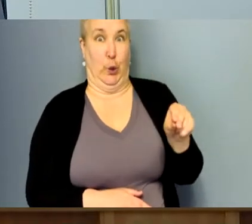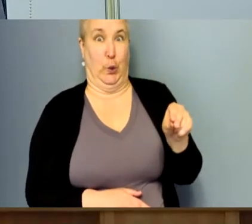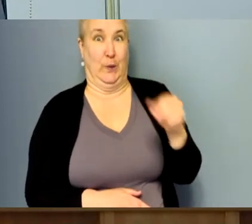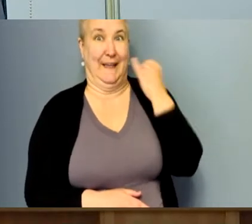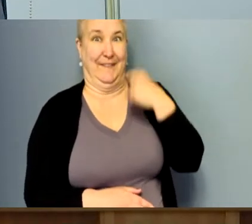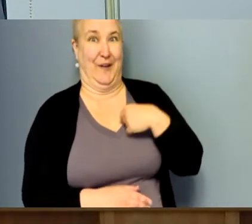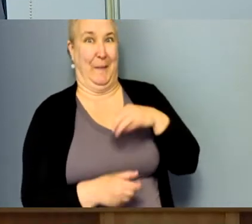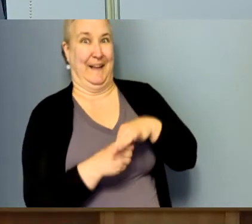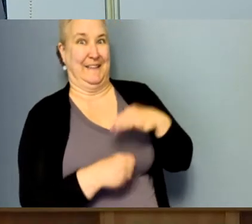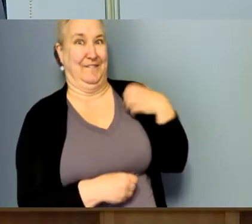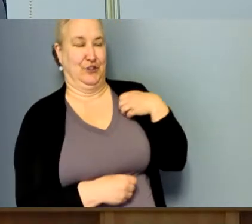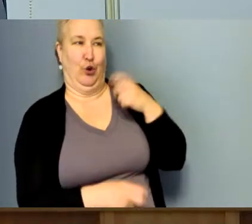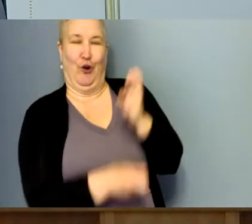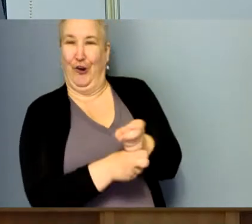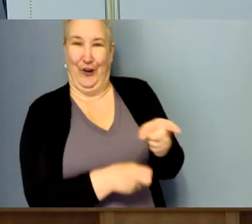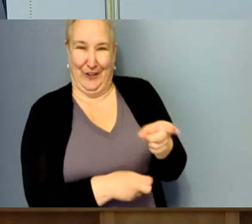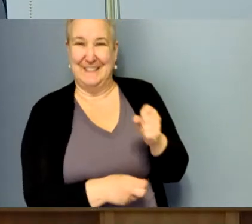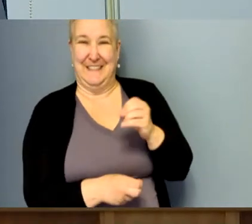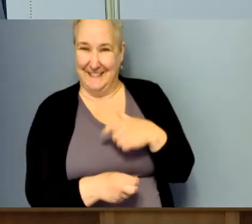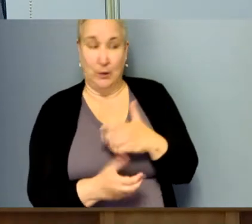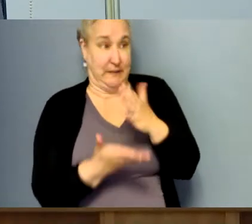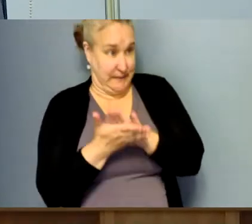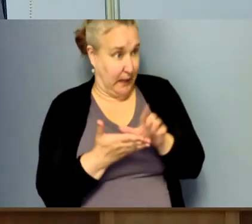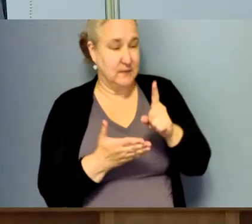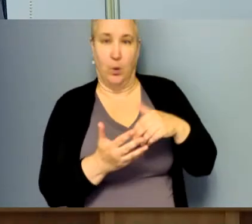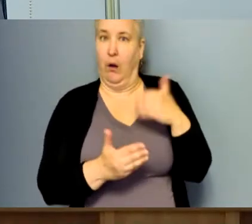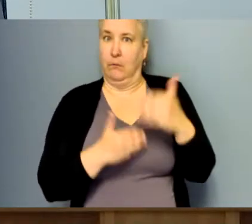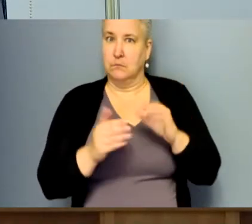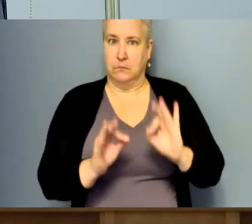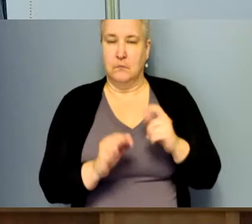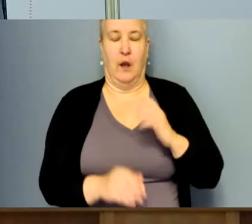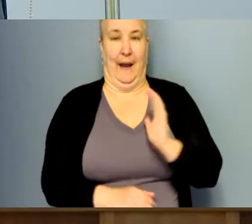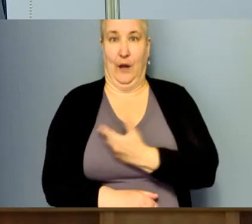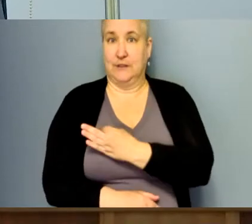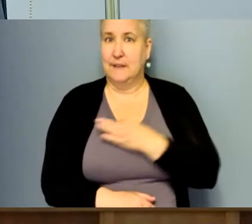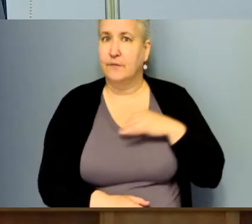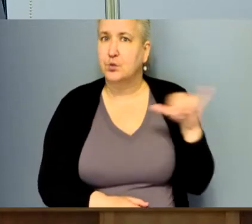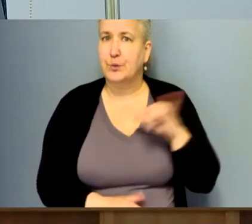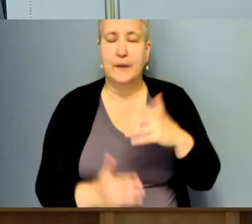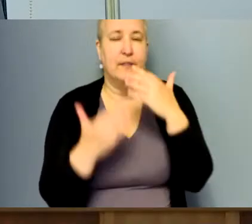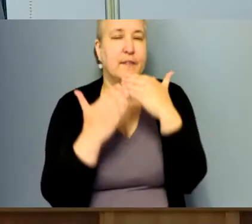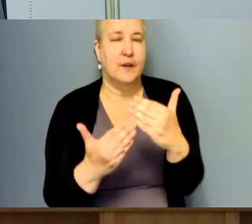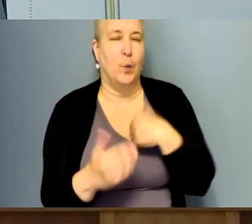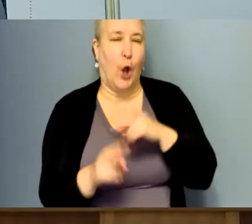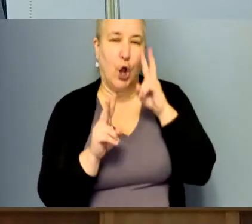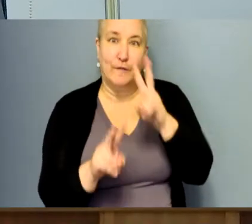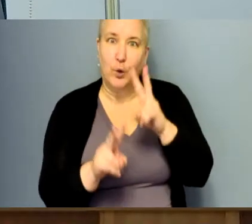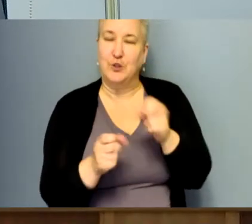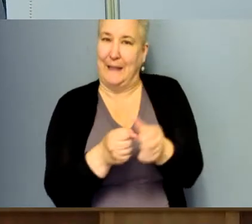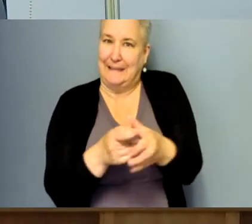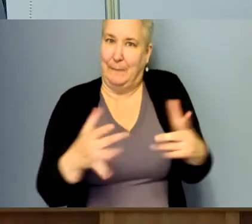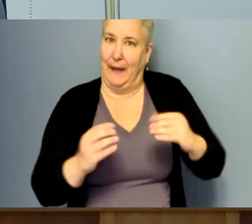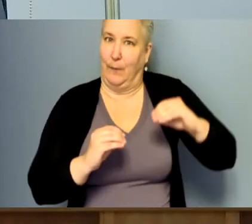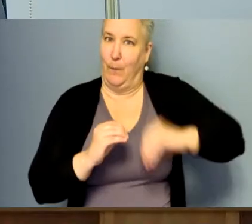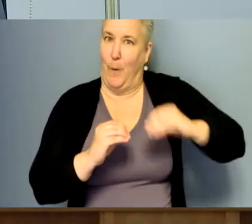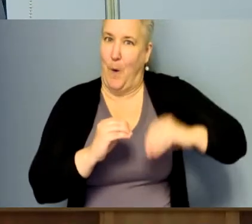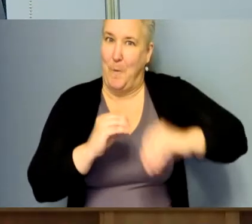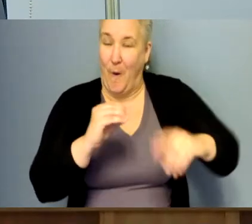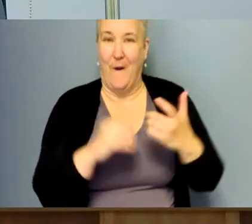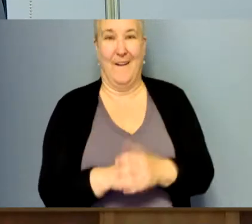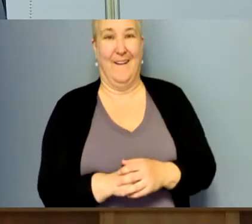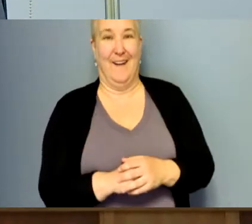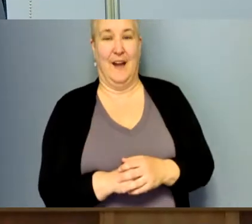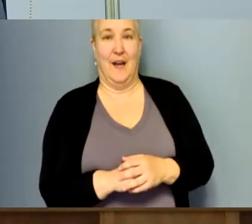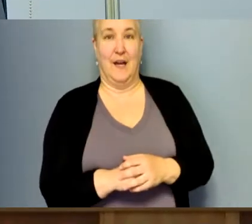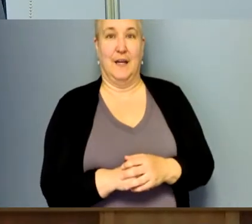to have you guys on that track. So we really, really appreciate it, and our staff as well. Thank you, and we're looking forward to expanding it. We're halfway through our